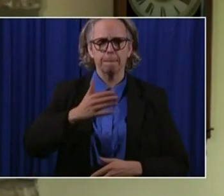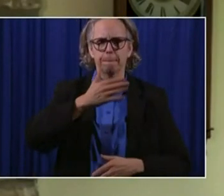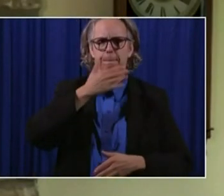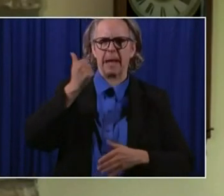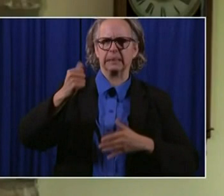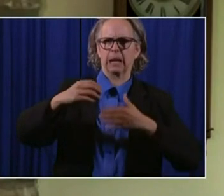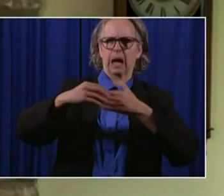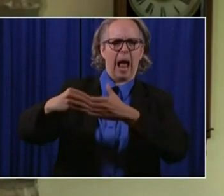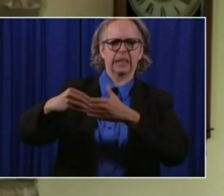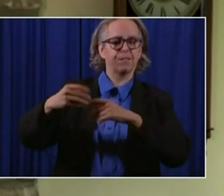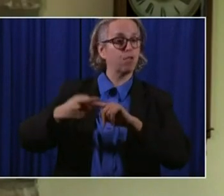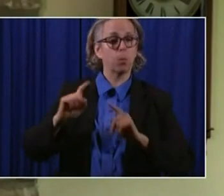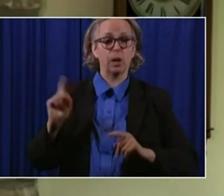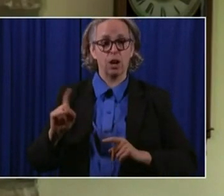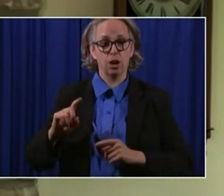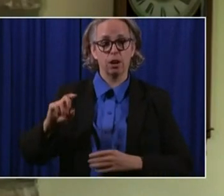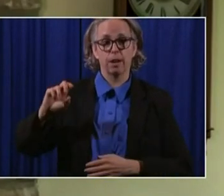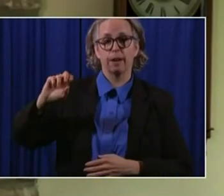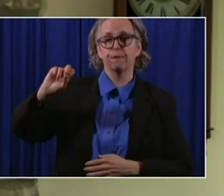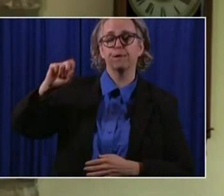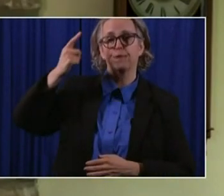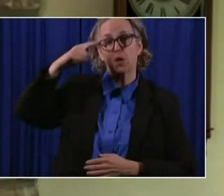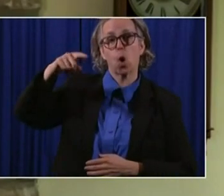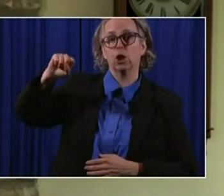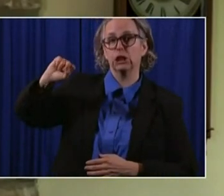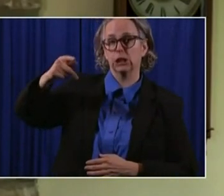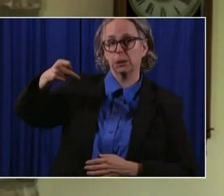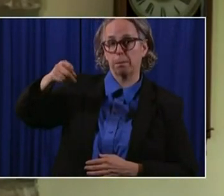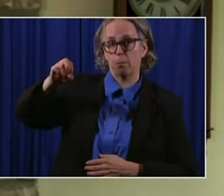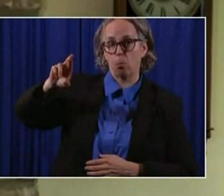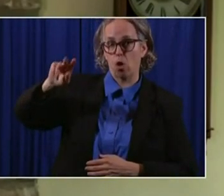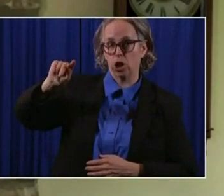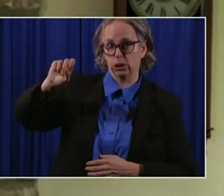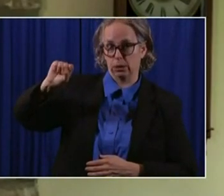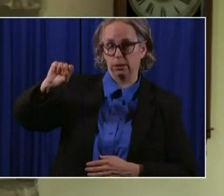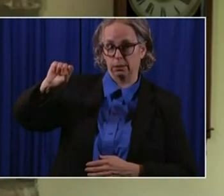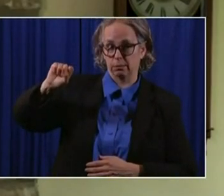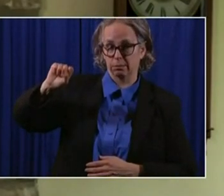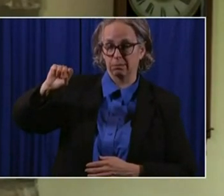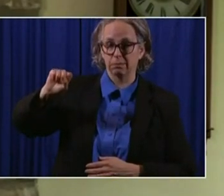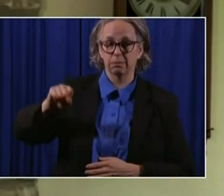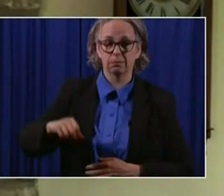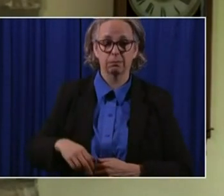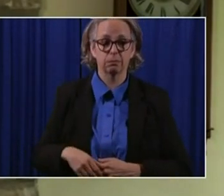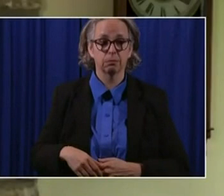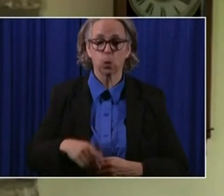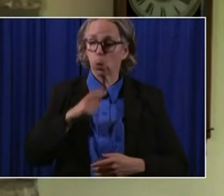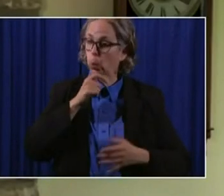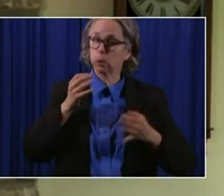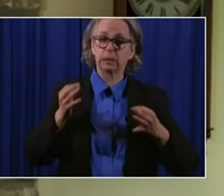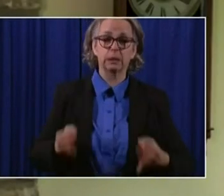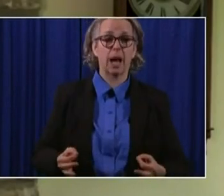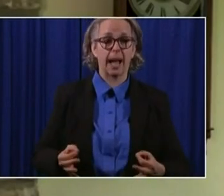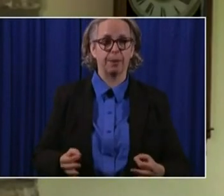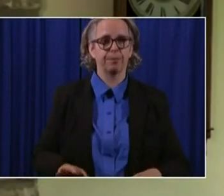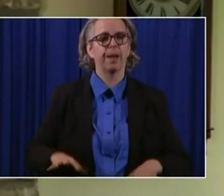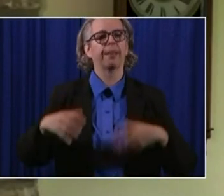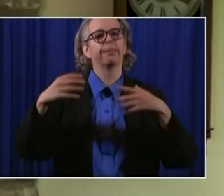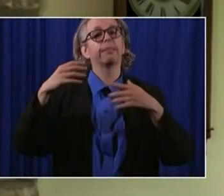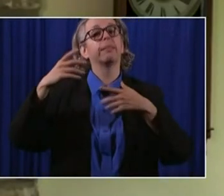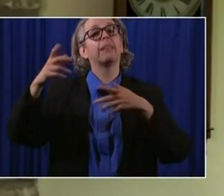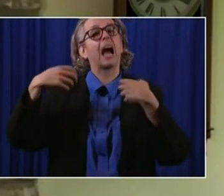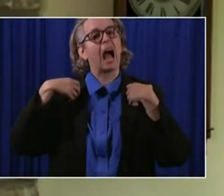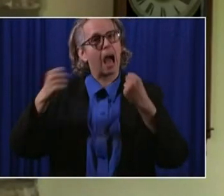the best guidance that can be provided by the health experts and the medical experts. But